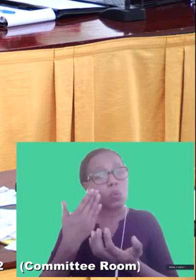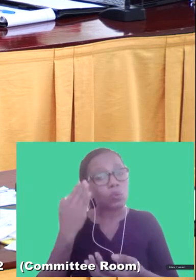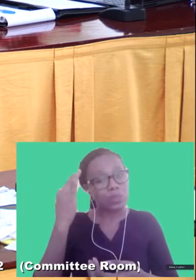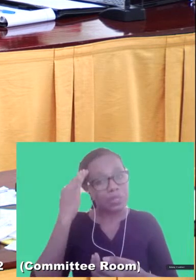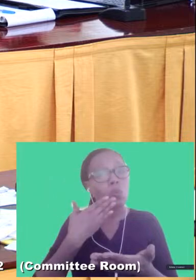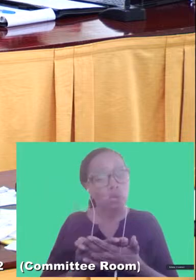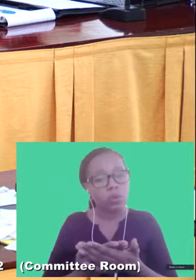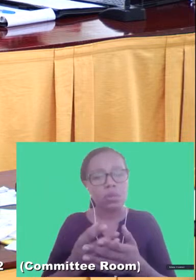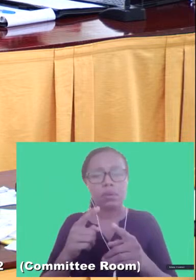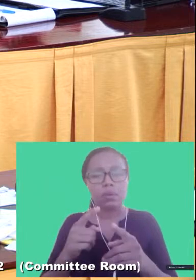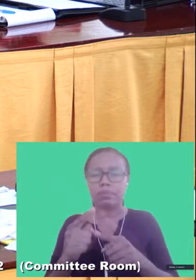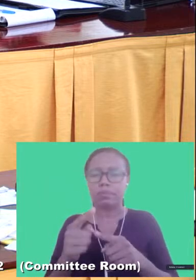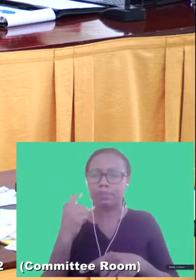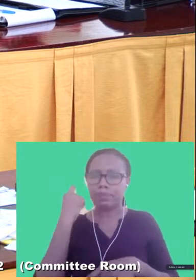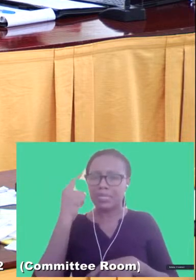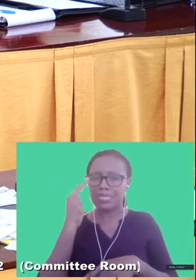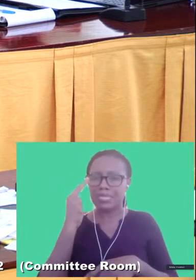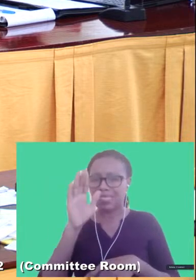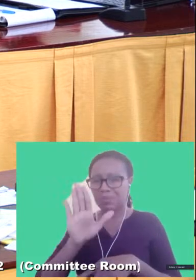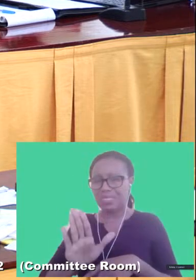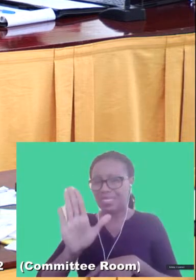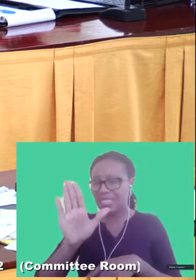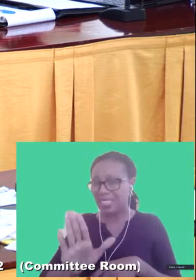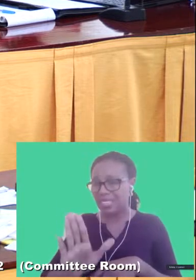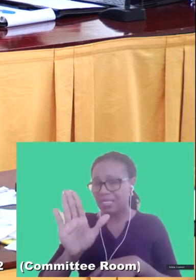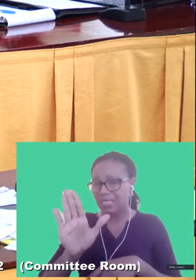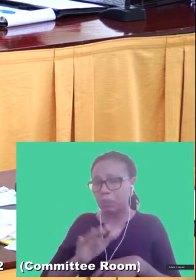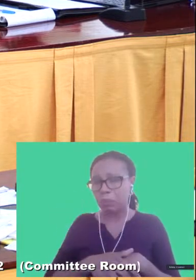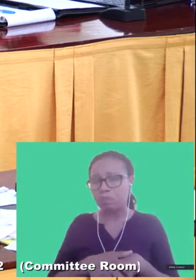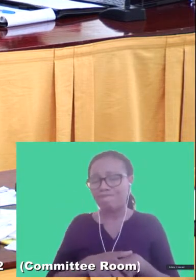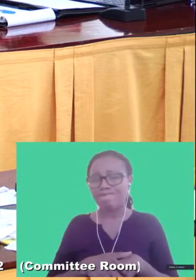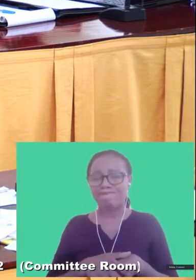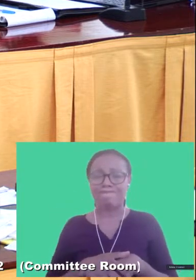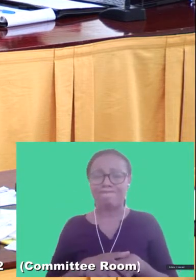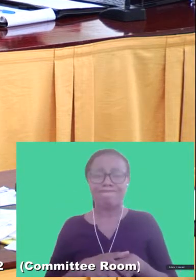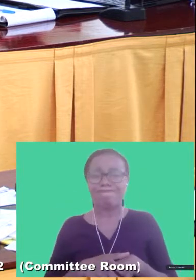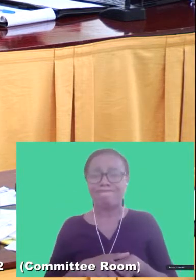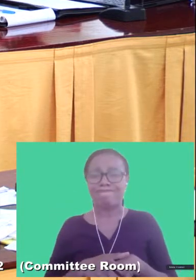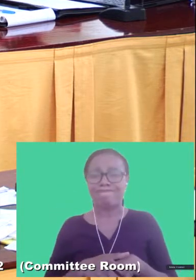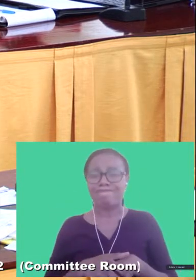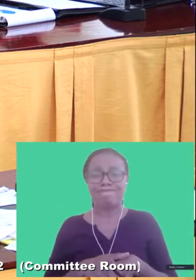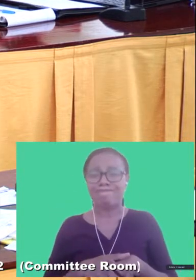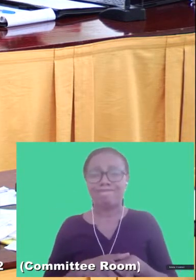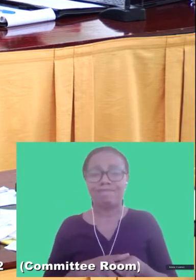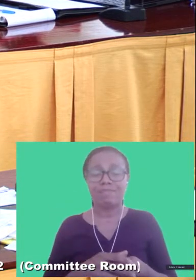people don't have any experience on doing large projects, so how could they be